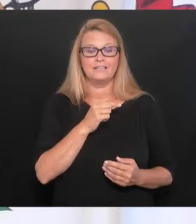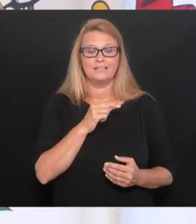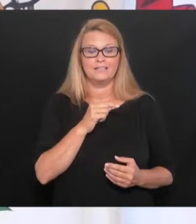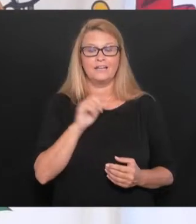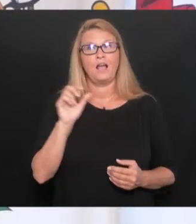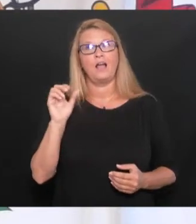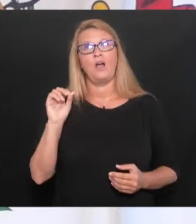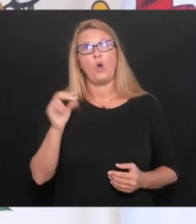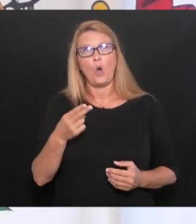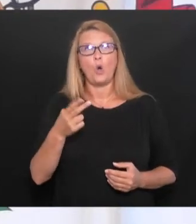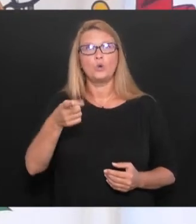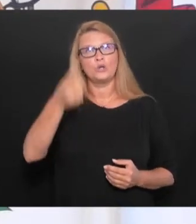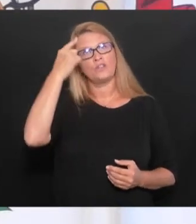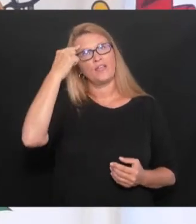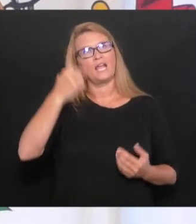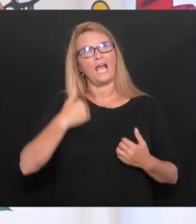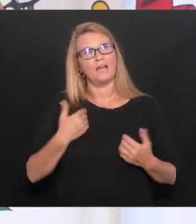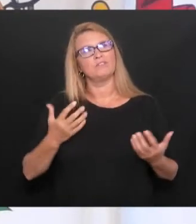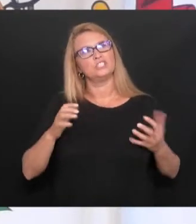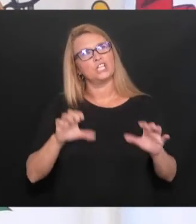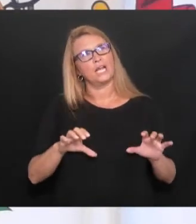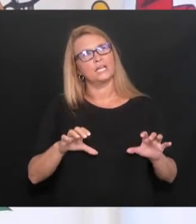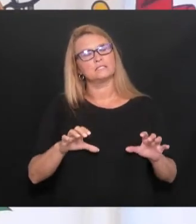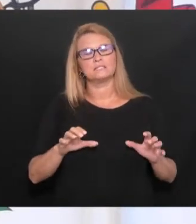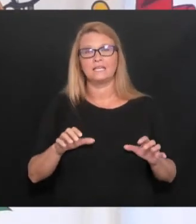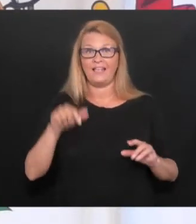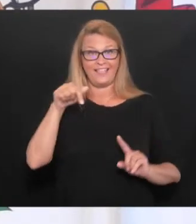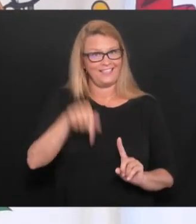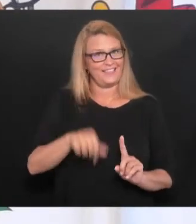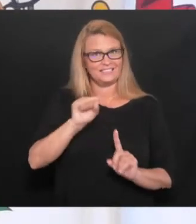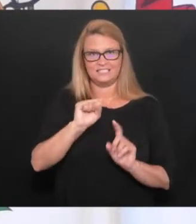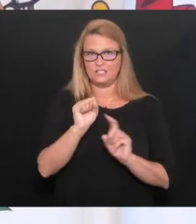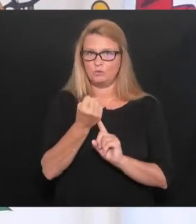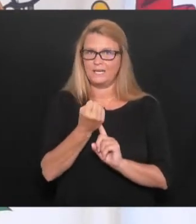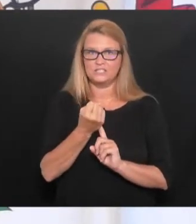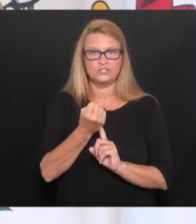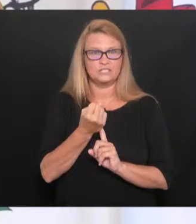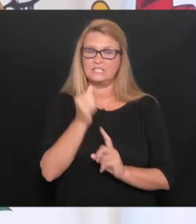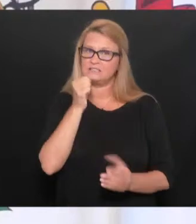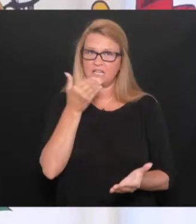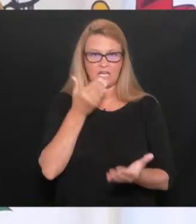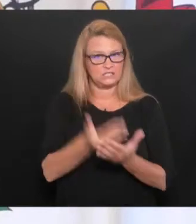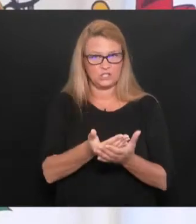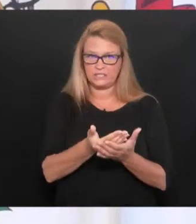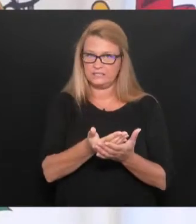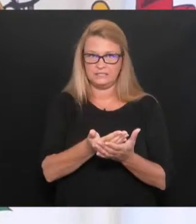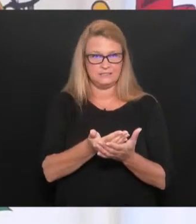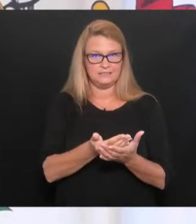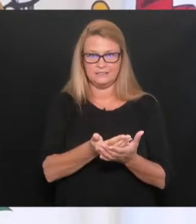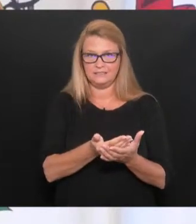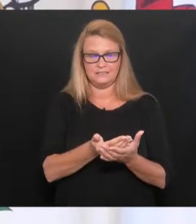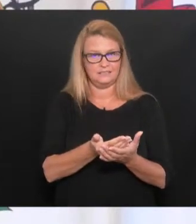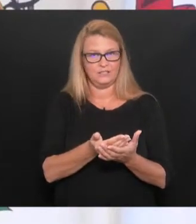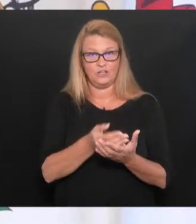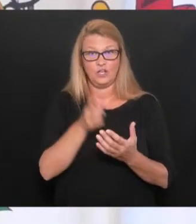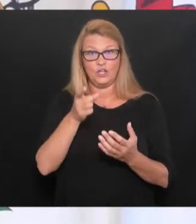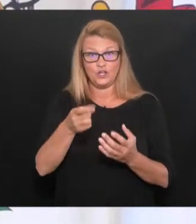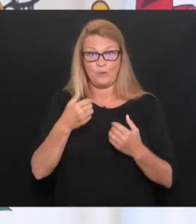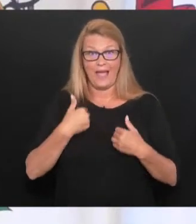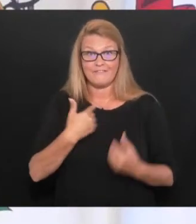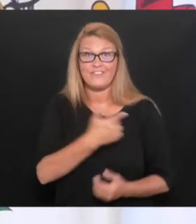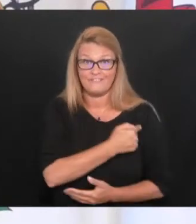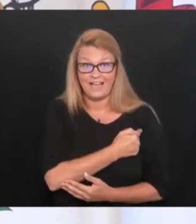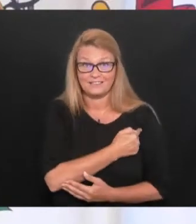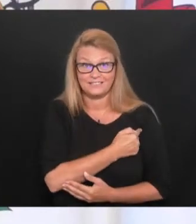you think I've got a chance, in this situation, we know the obvious. The obvious is, if you get